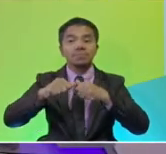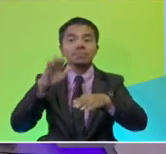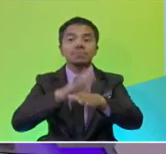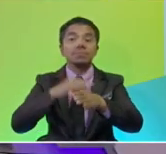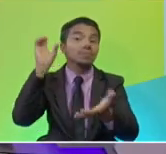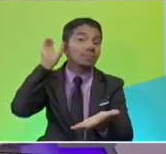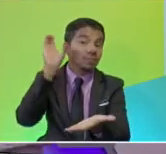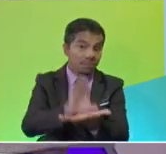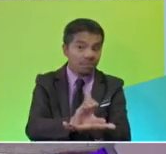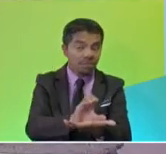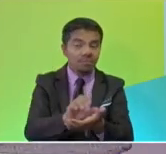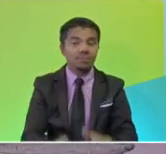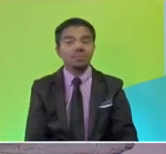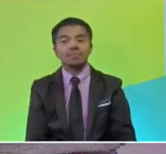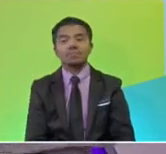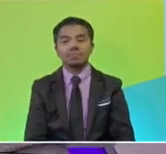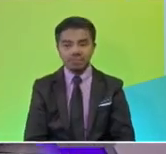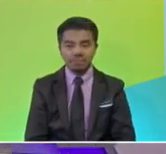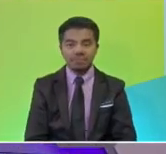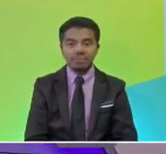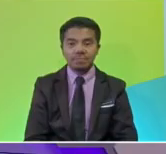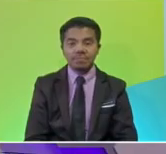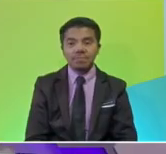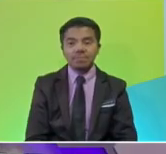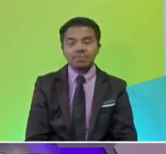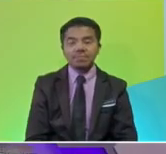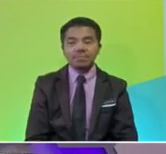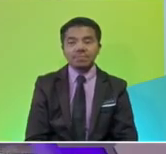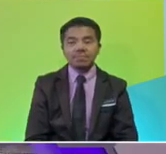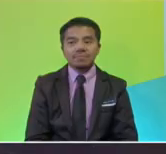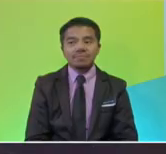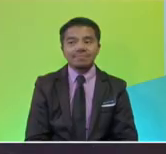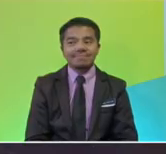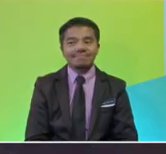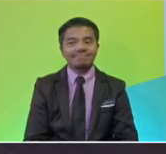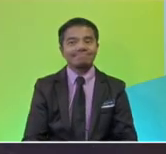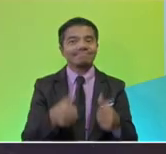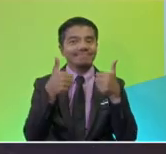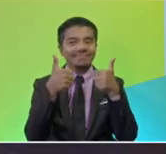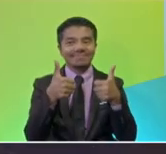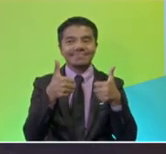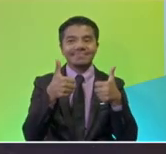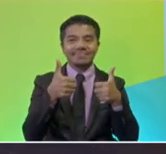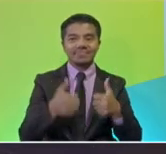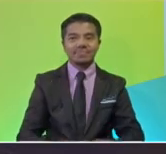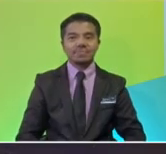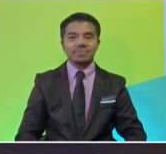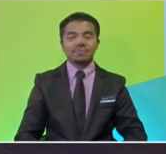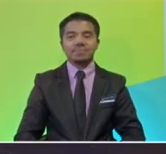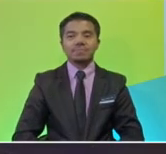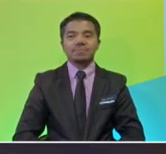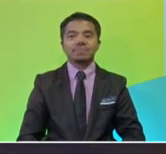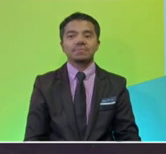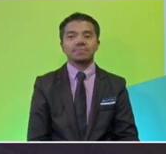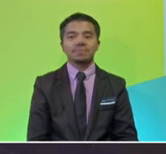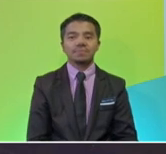information based on the pictures presented to them. They did a good job. Well done, everyone. Yay, good job, everybody. Okay, before we proceed any